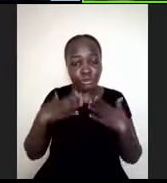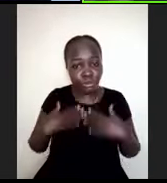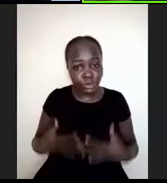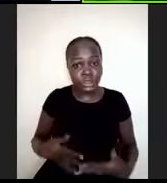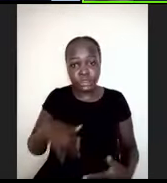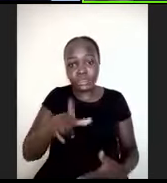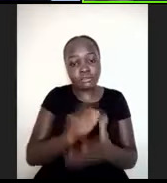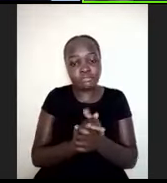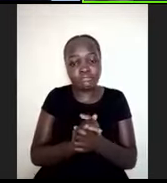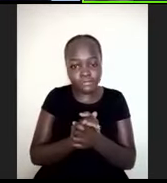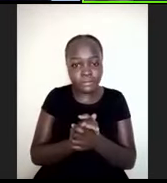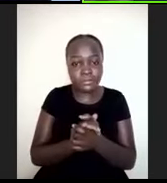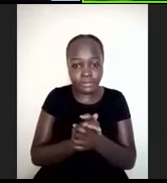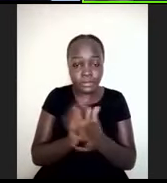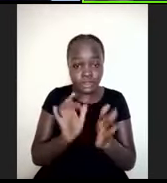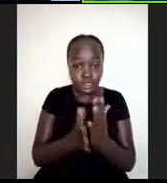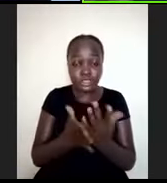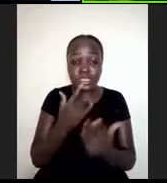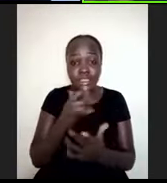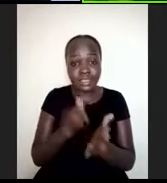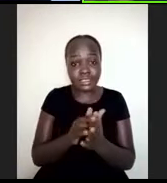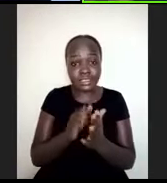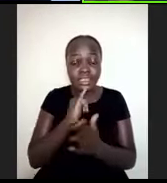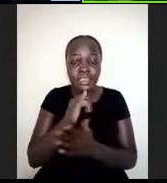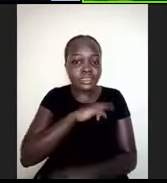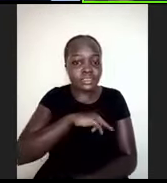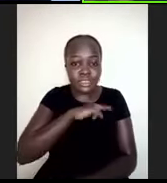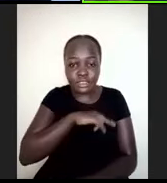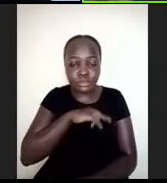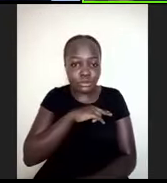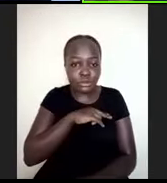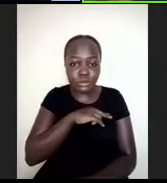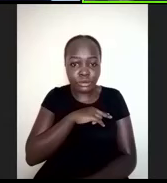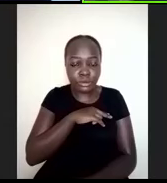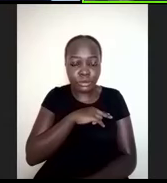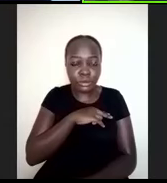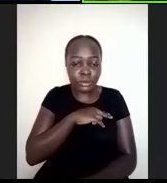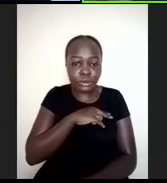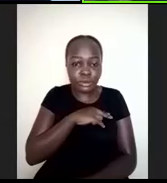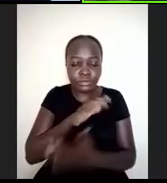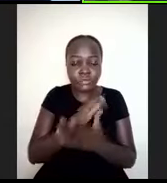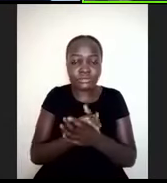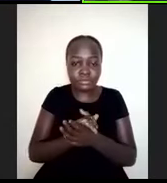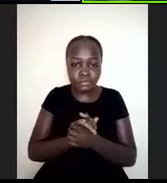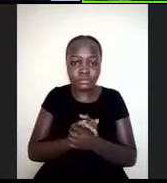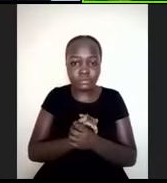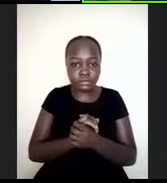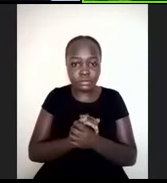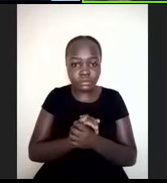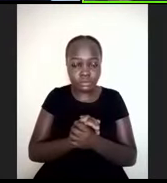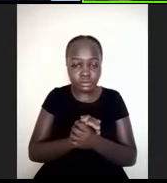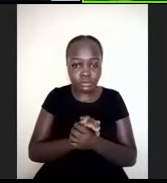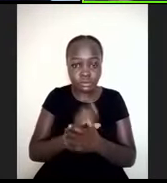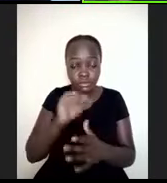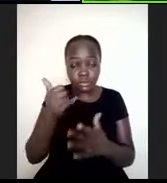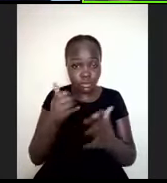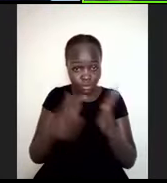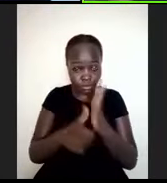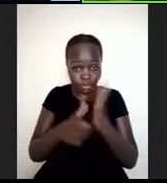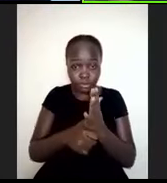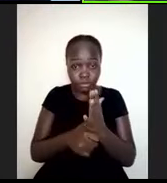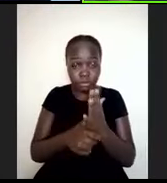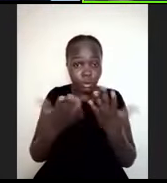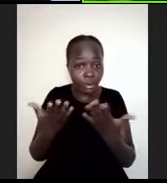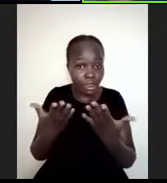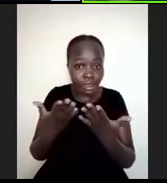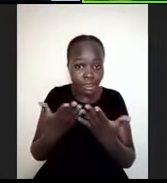that if the Bible says it's unnatural, then it is unnatural. Another issue is that